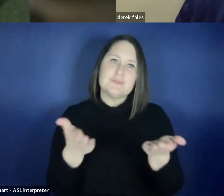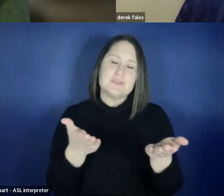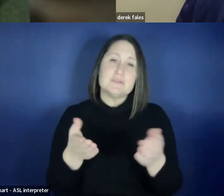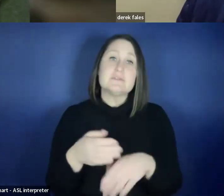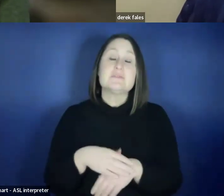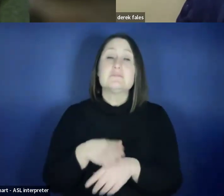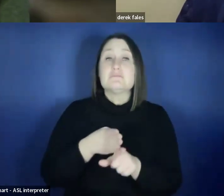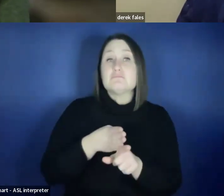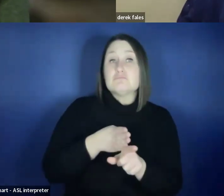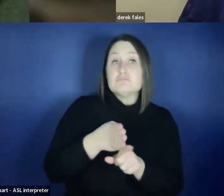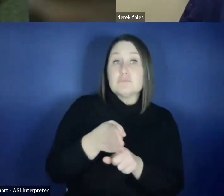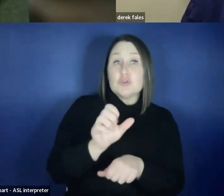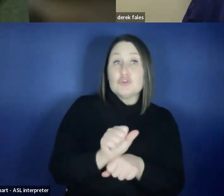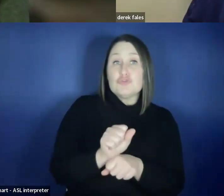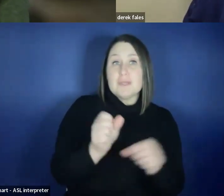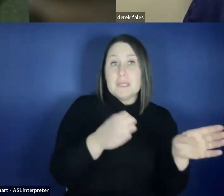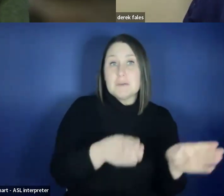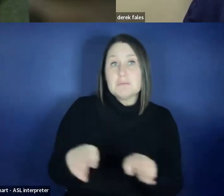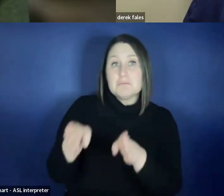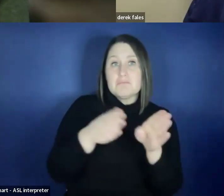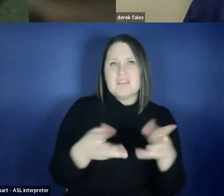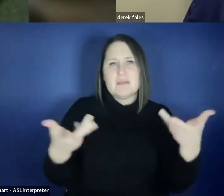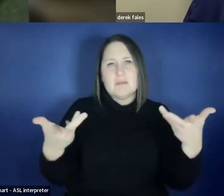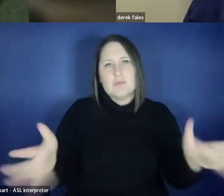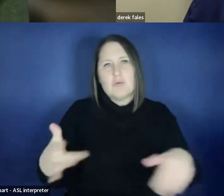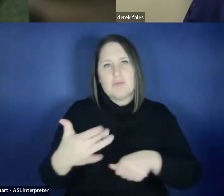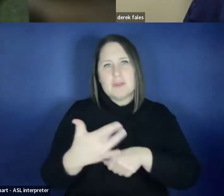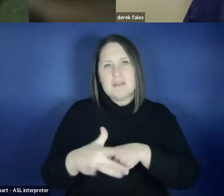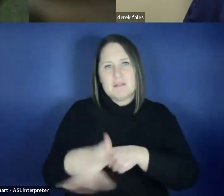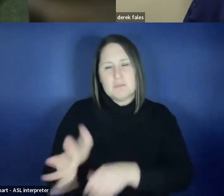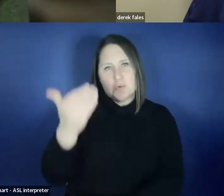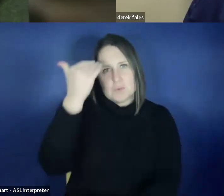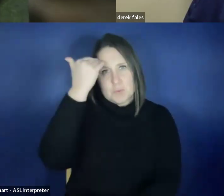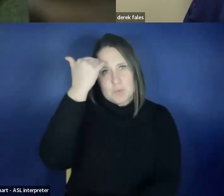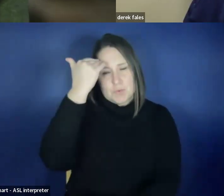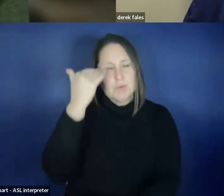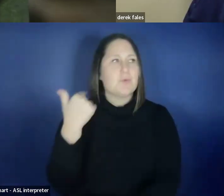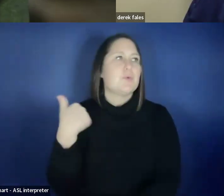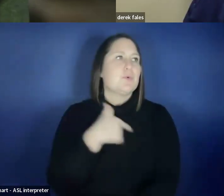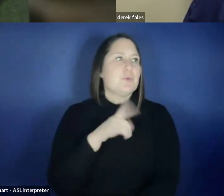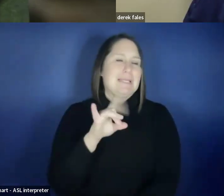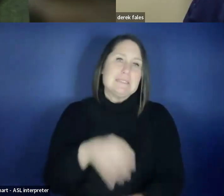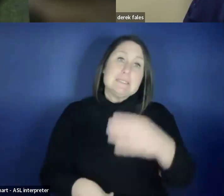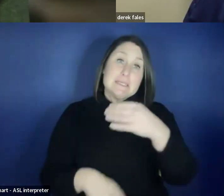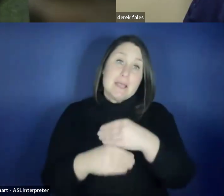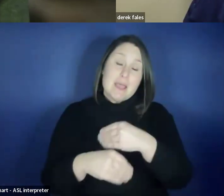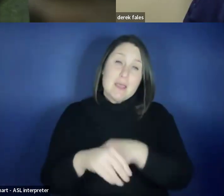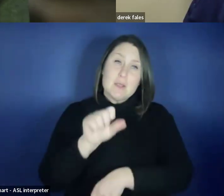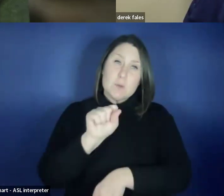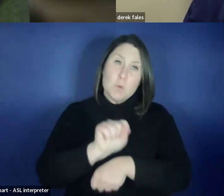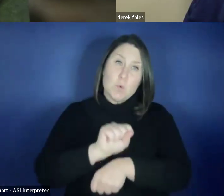Career planning you're familiar with, that's already available. We did add work